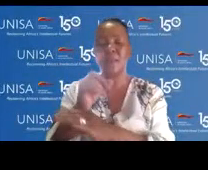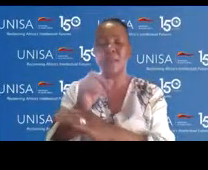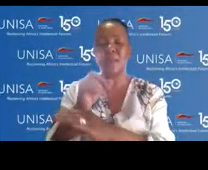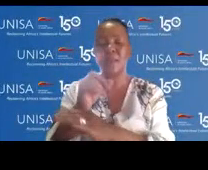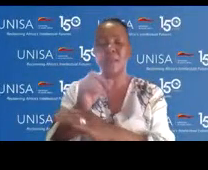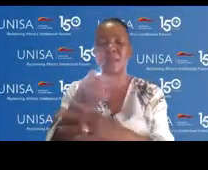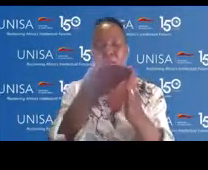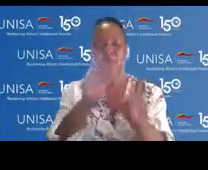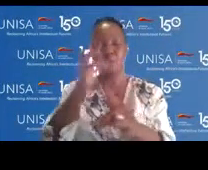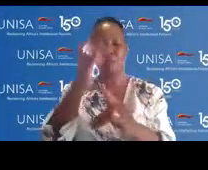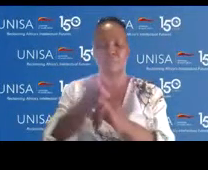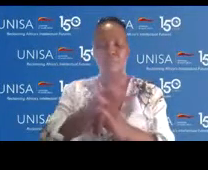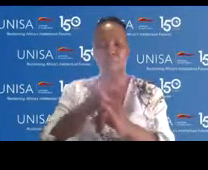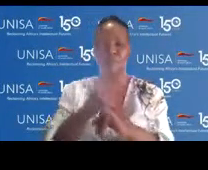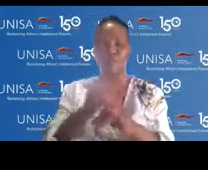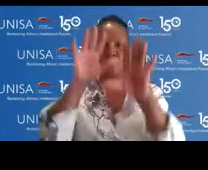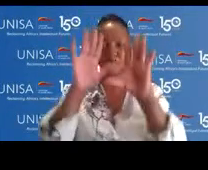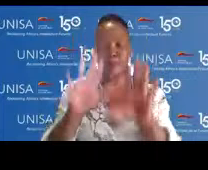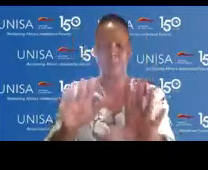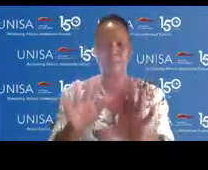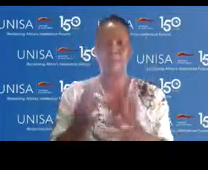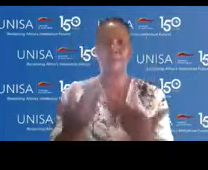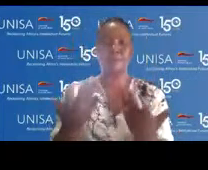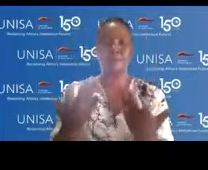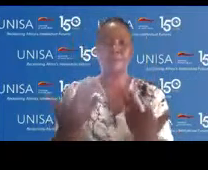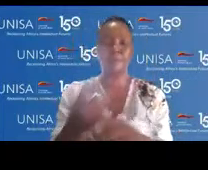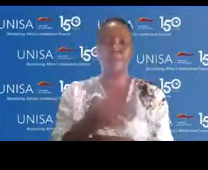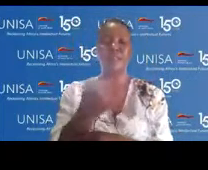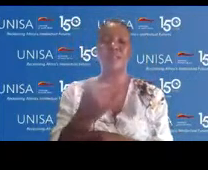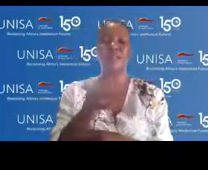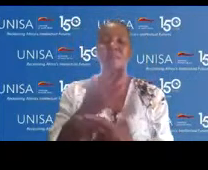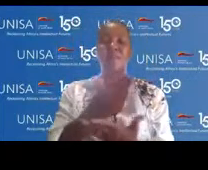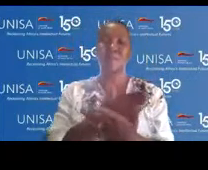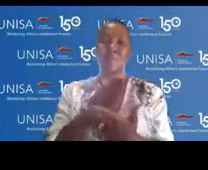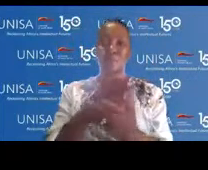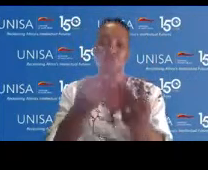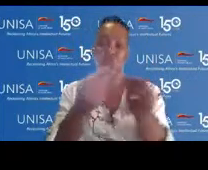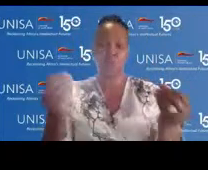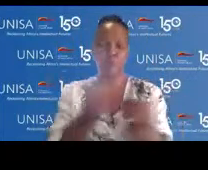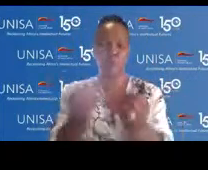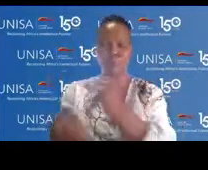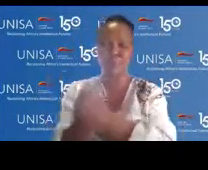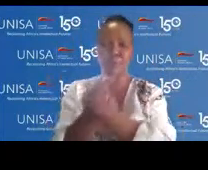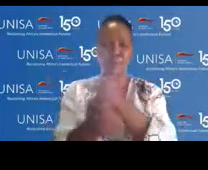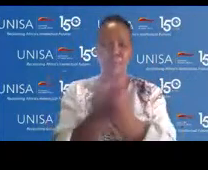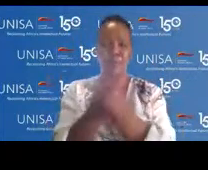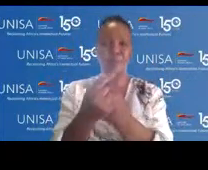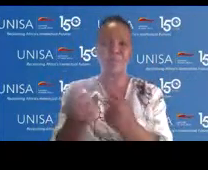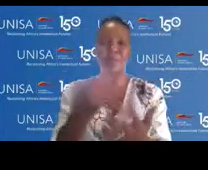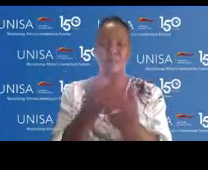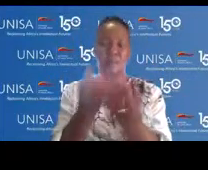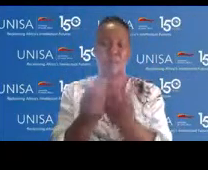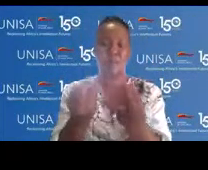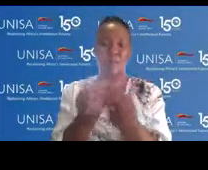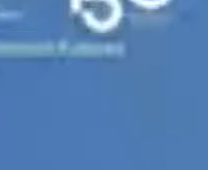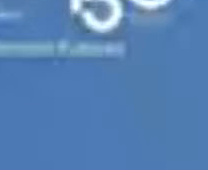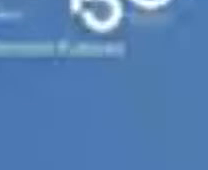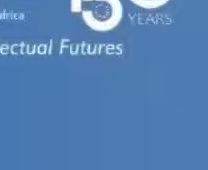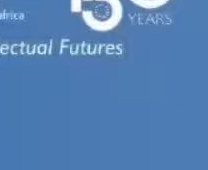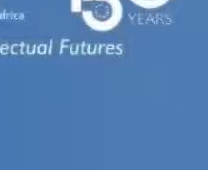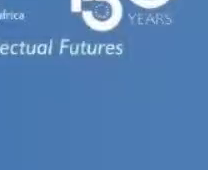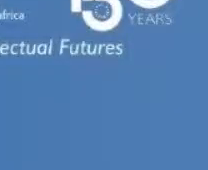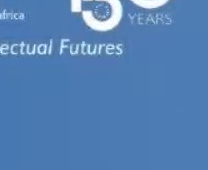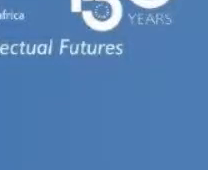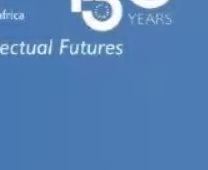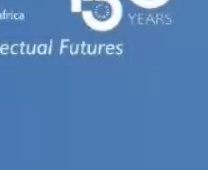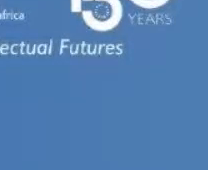awesome stuff. I see there's also some solutions popping in already there. So that's awesome. Thanks, guys. Thanks for sharing your knowledge. That's why we're here. We